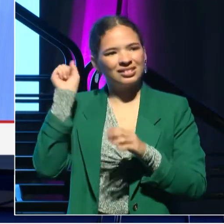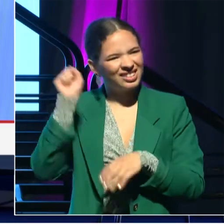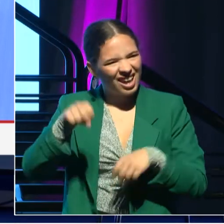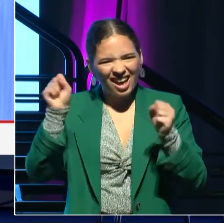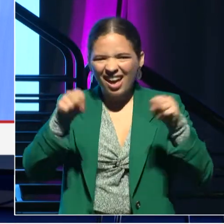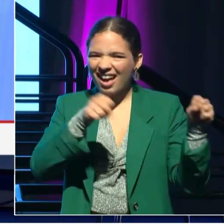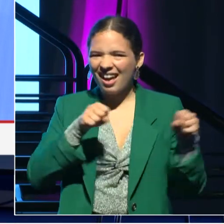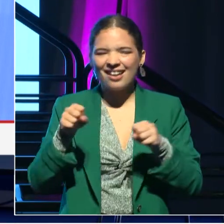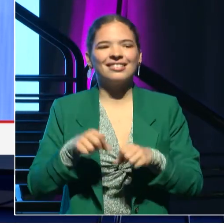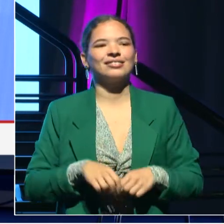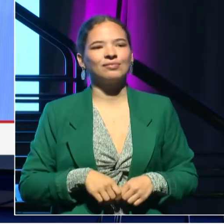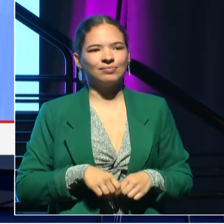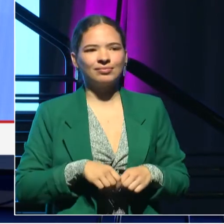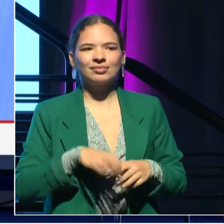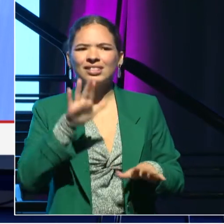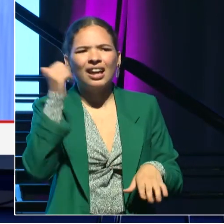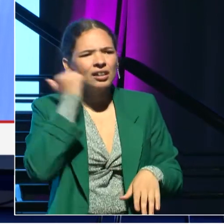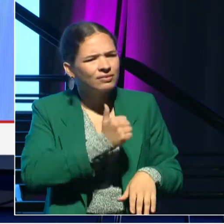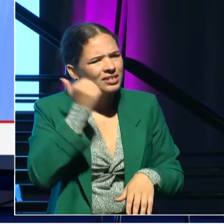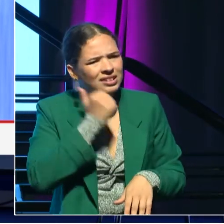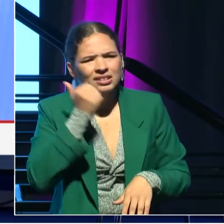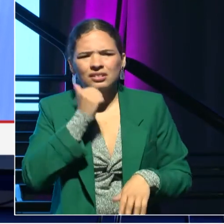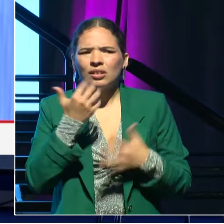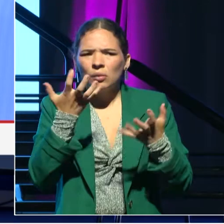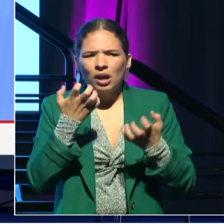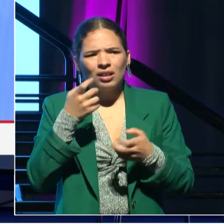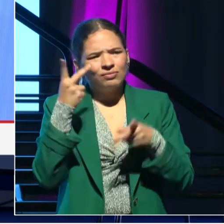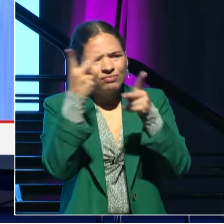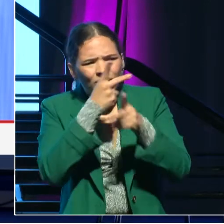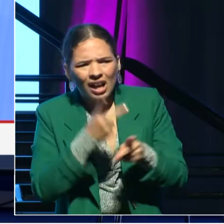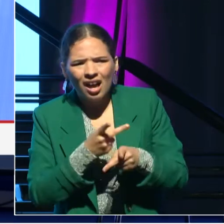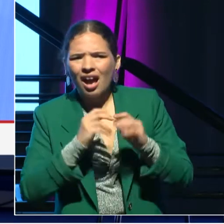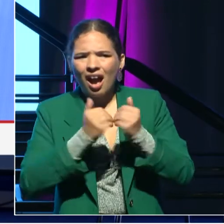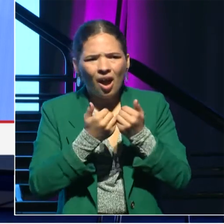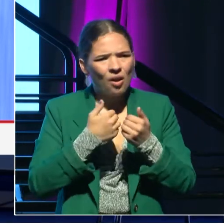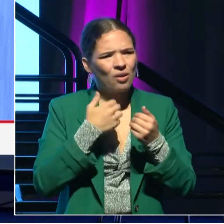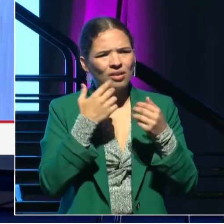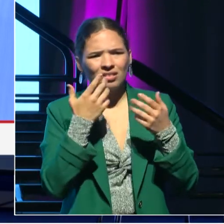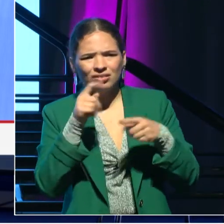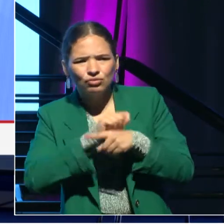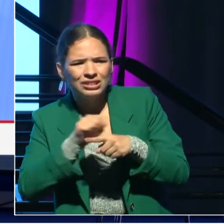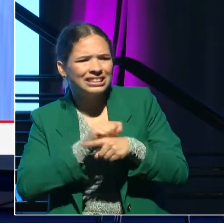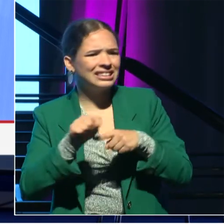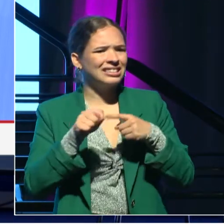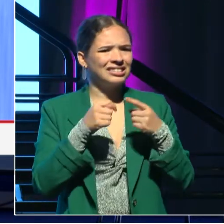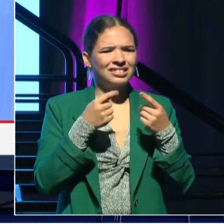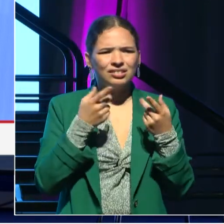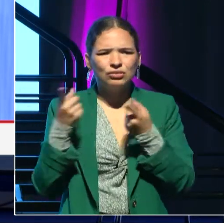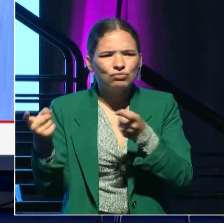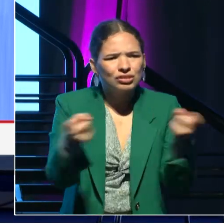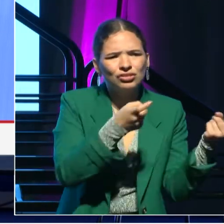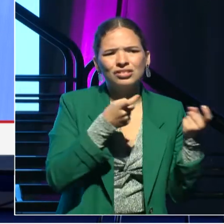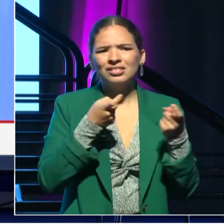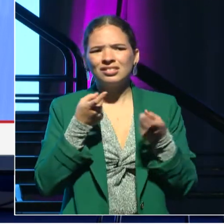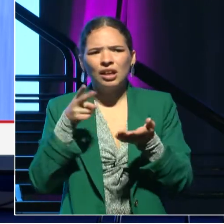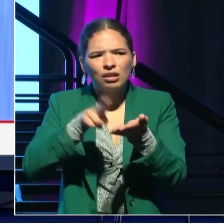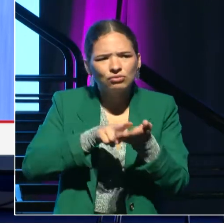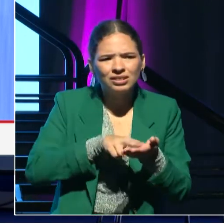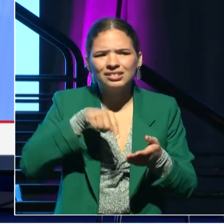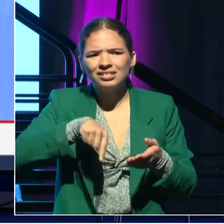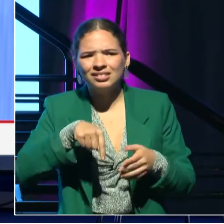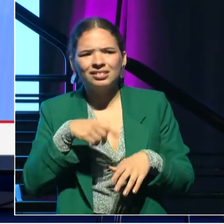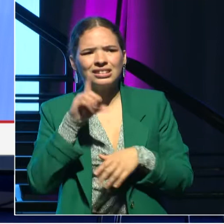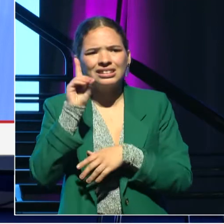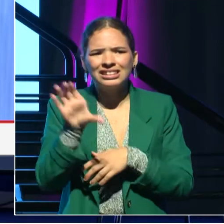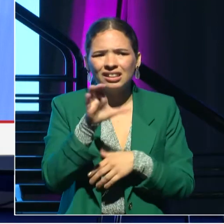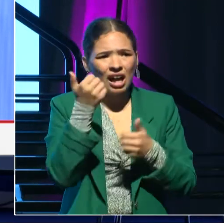like we are, trying to figure out how we can train and attract more nurses in Washington, D.C. Anybody out there